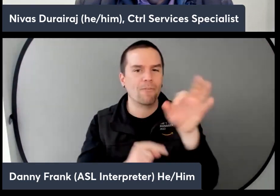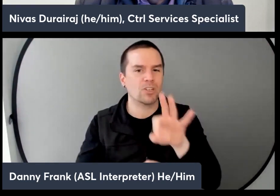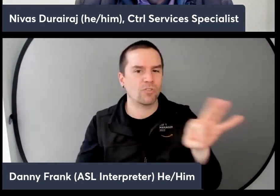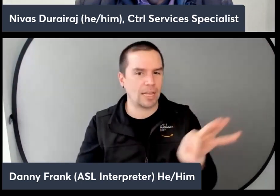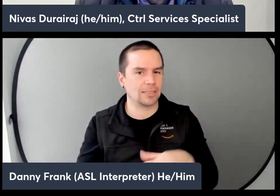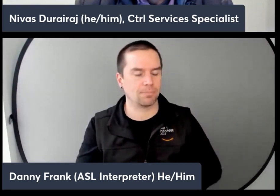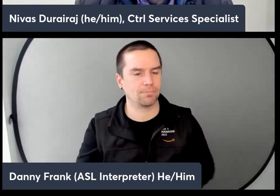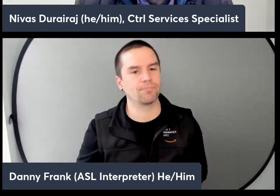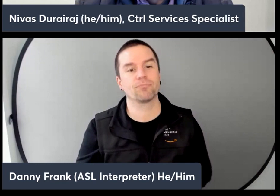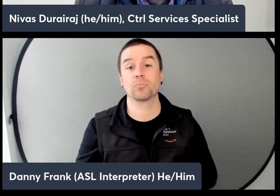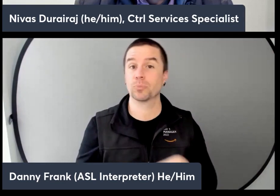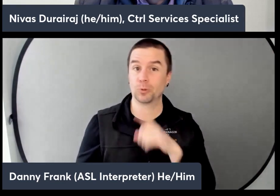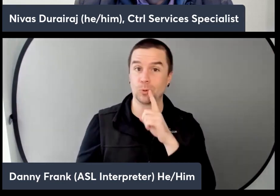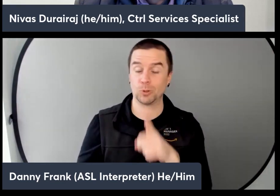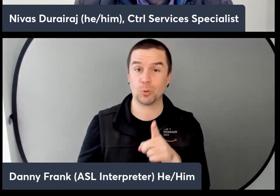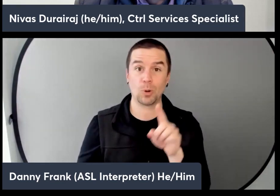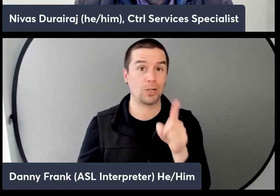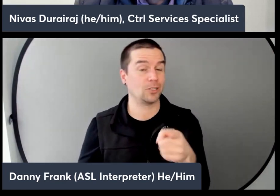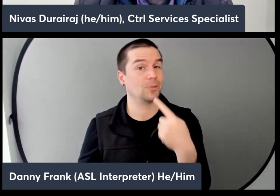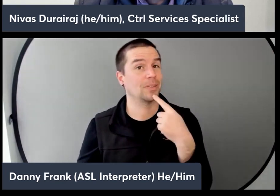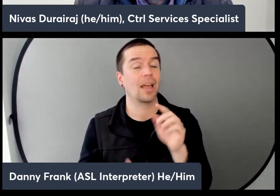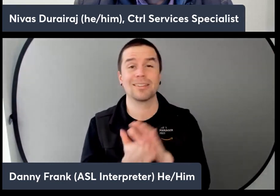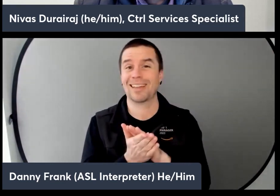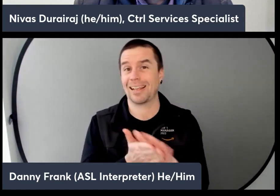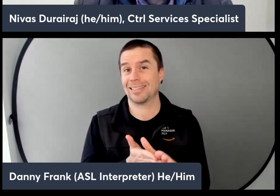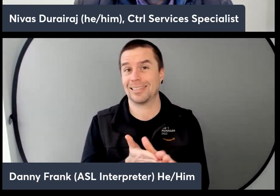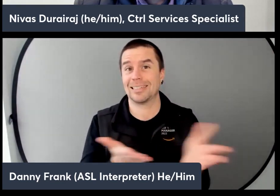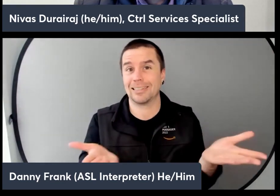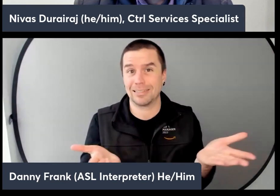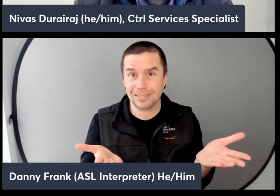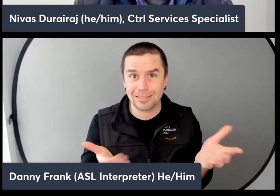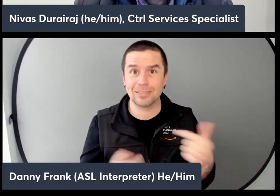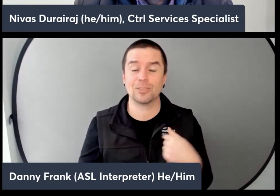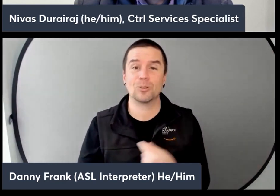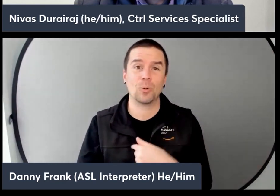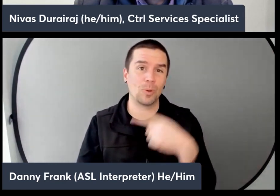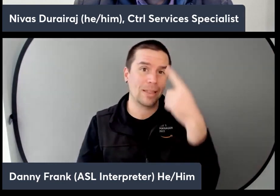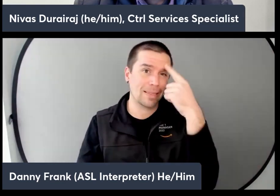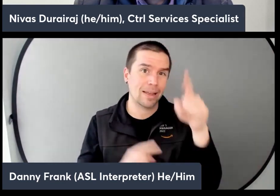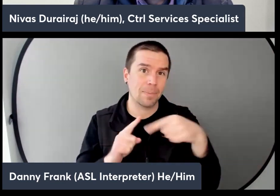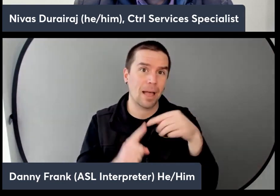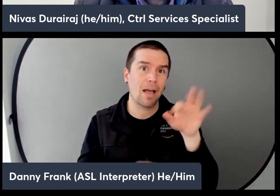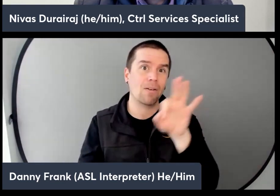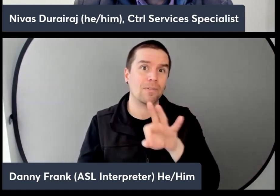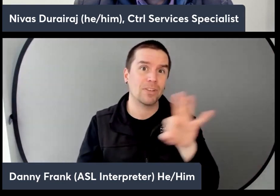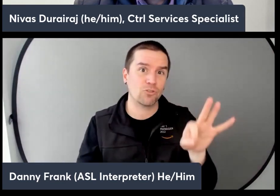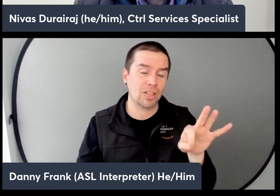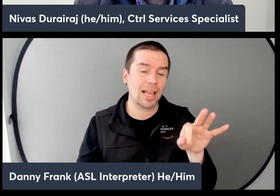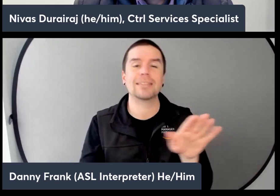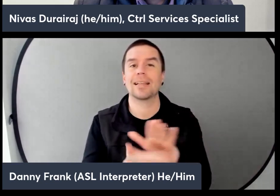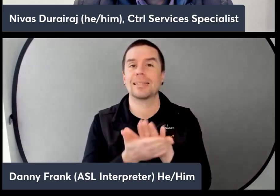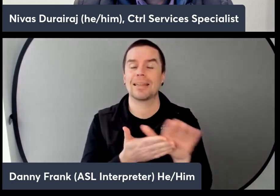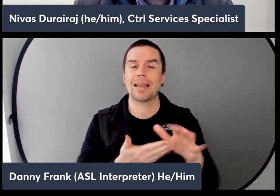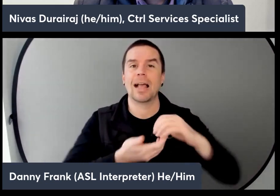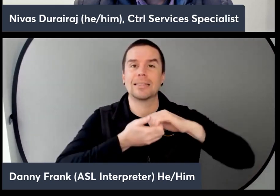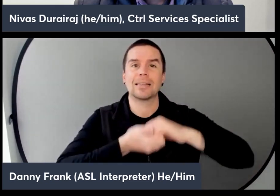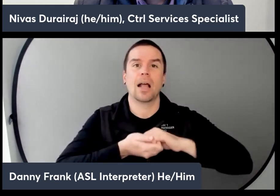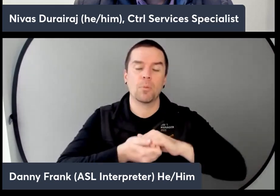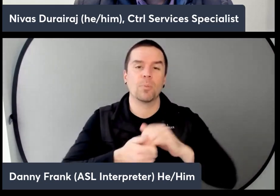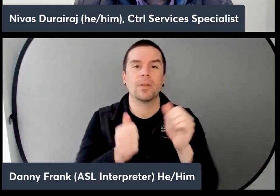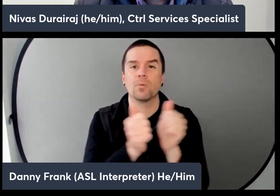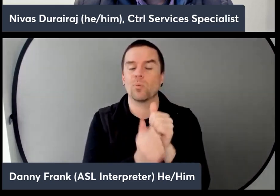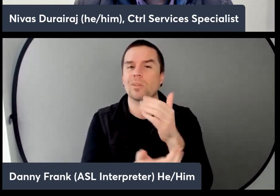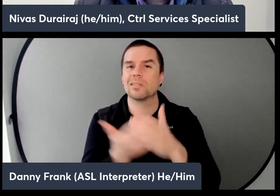like you said it nicely. We like to think of feature flags as kind of a nice complement to some of